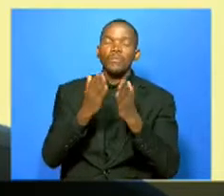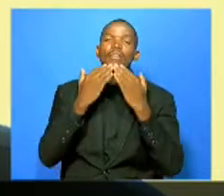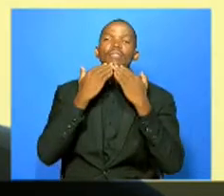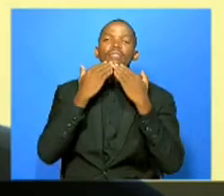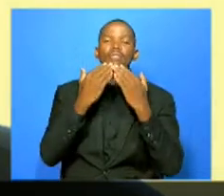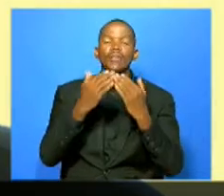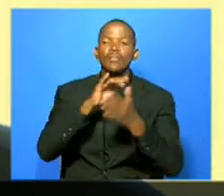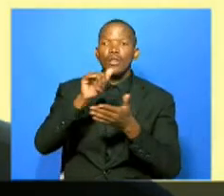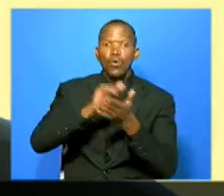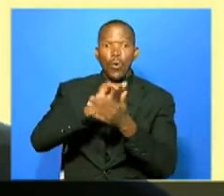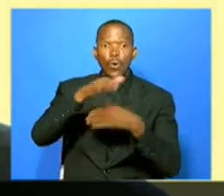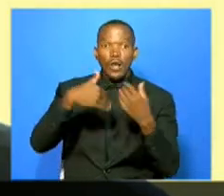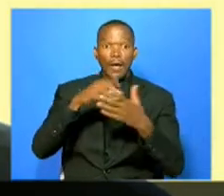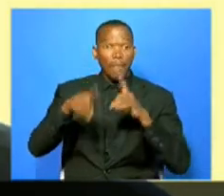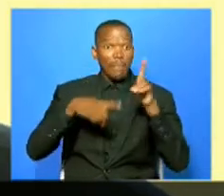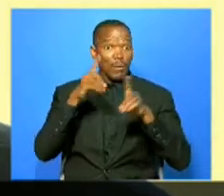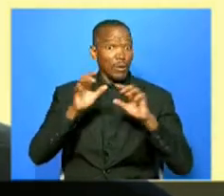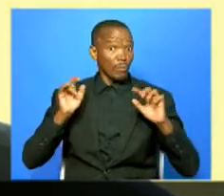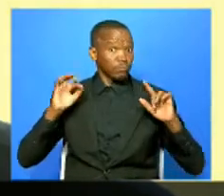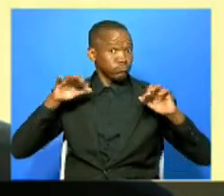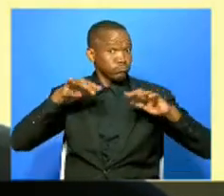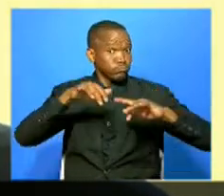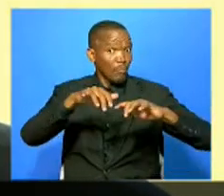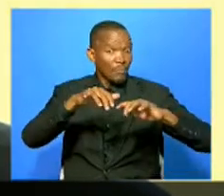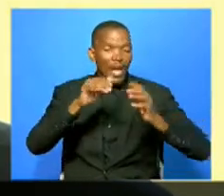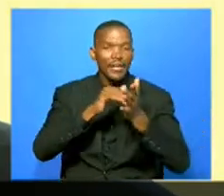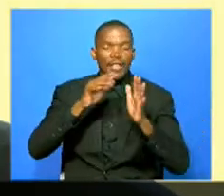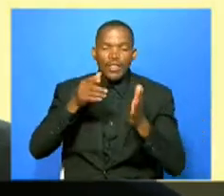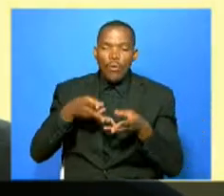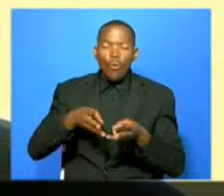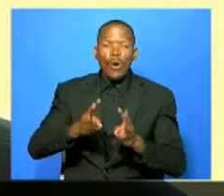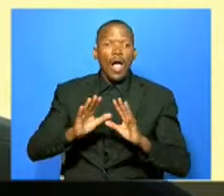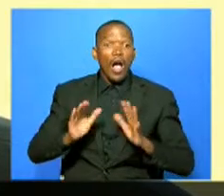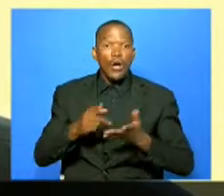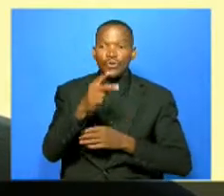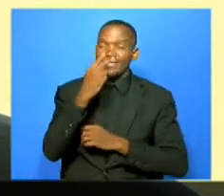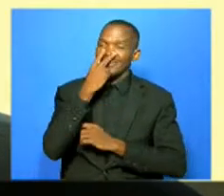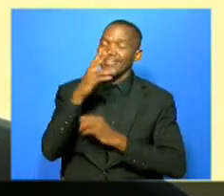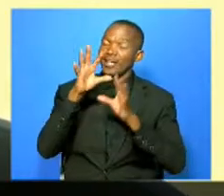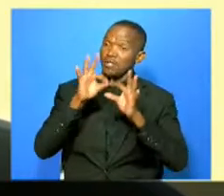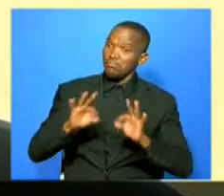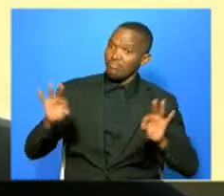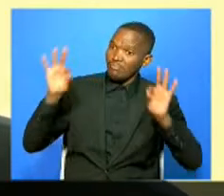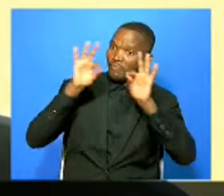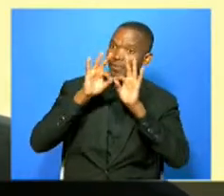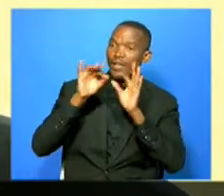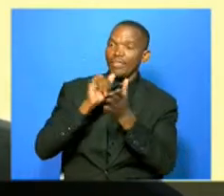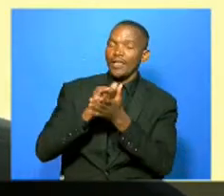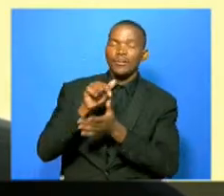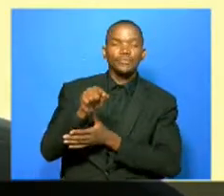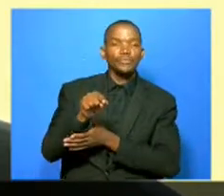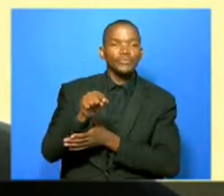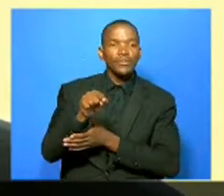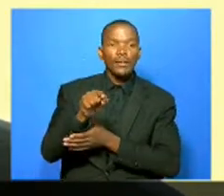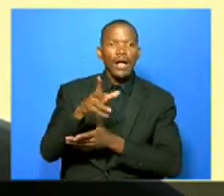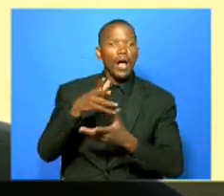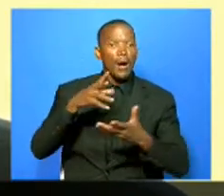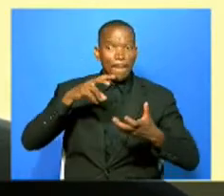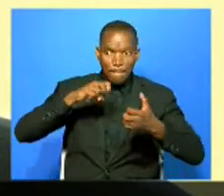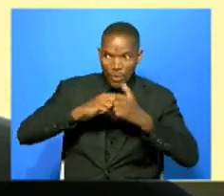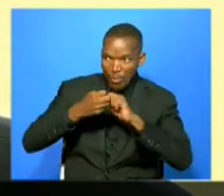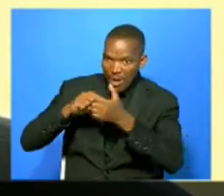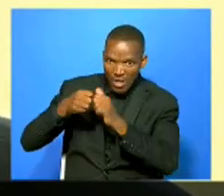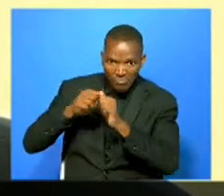tšhaba le tlileng ka teng le ka mokgwa o le ileng la bona gore tshwanela gore mathata